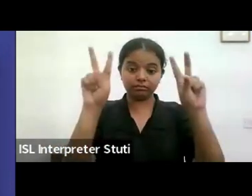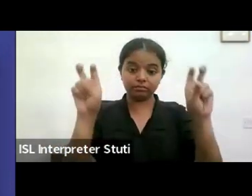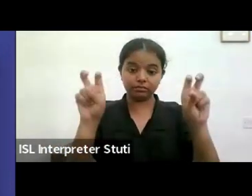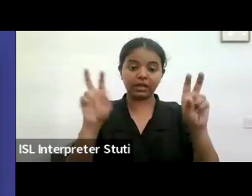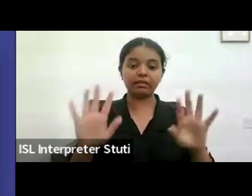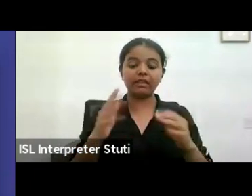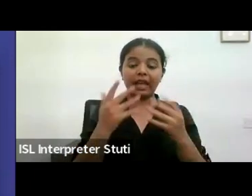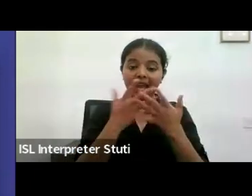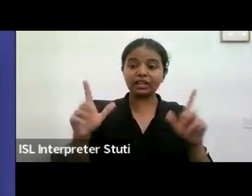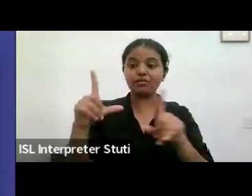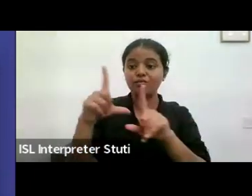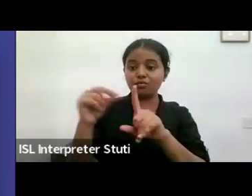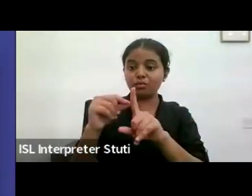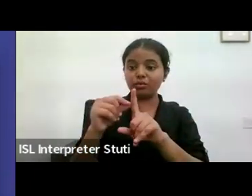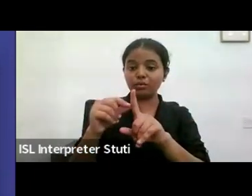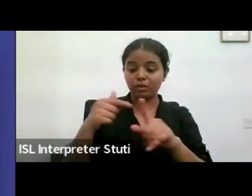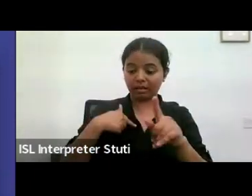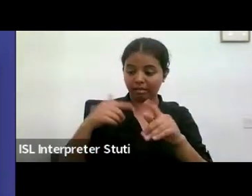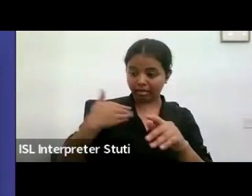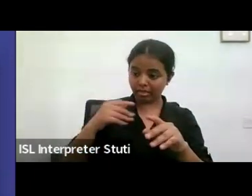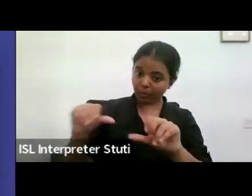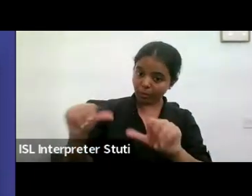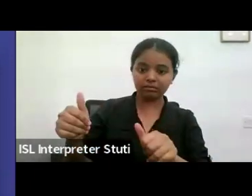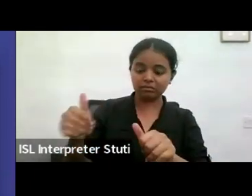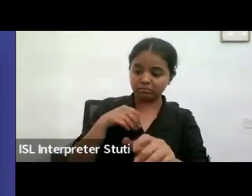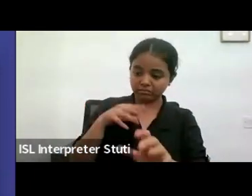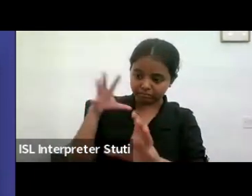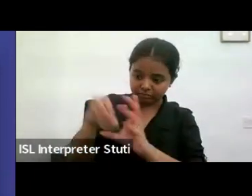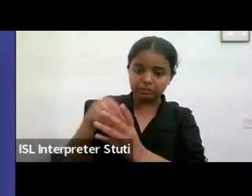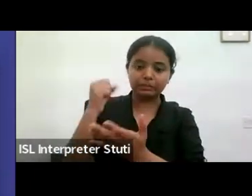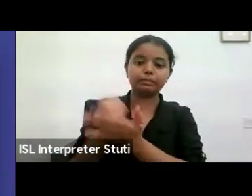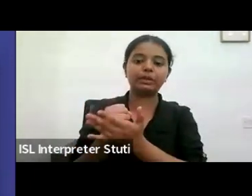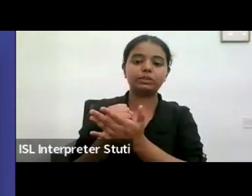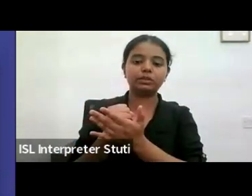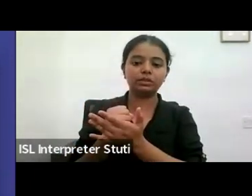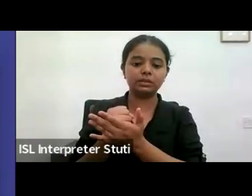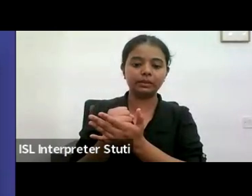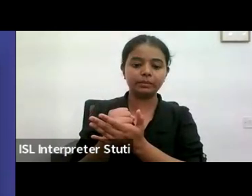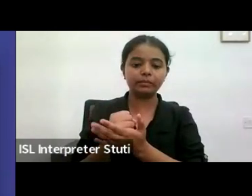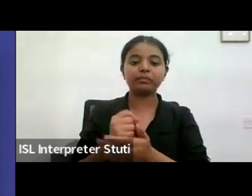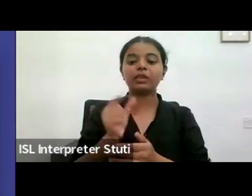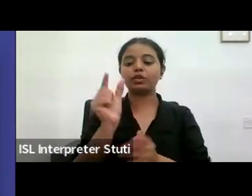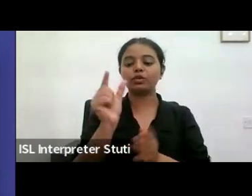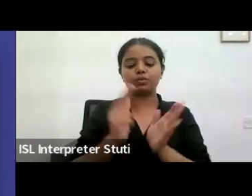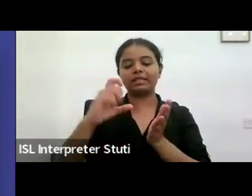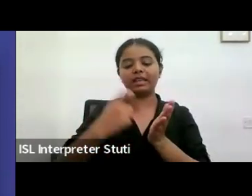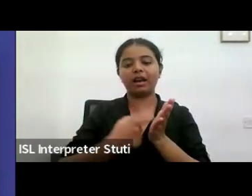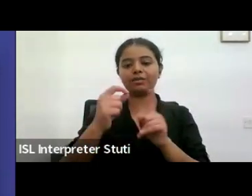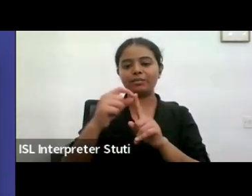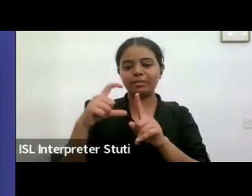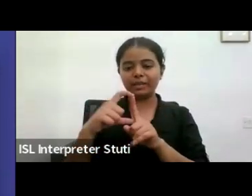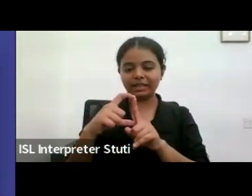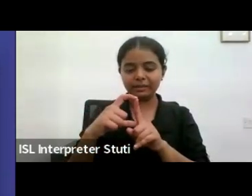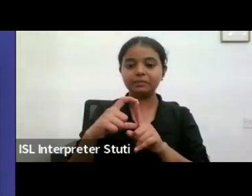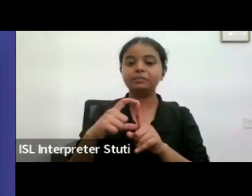us was prominent during the discussions of this, the UNCRPD. And for the first